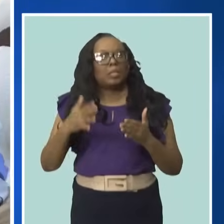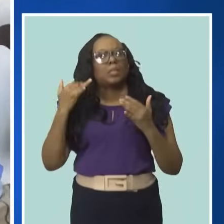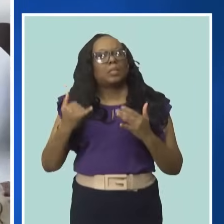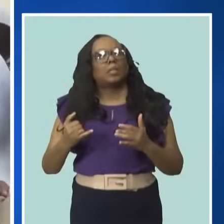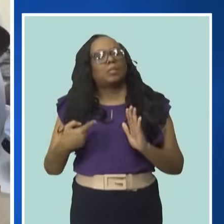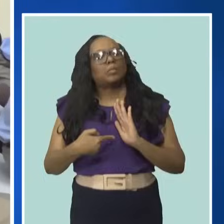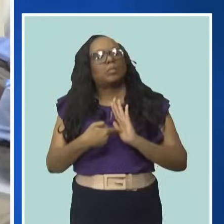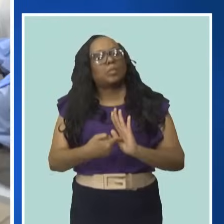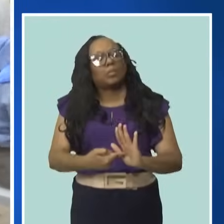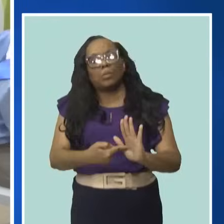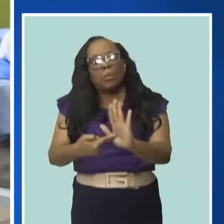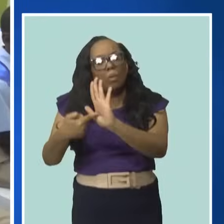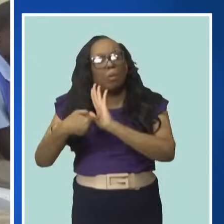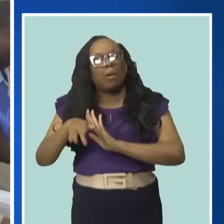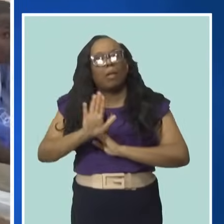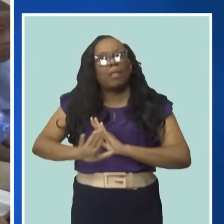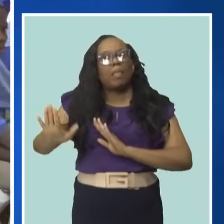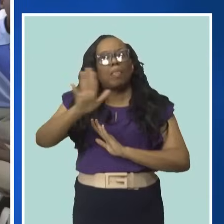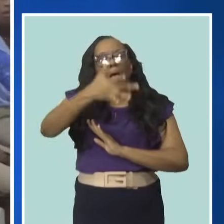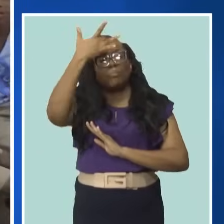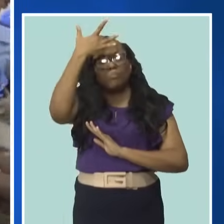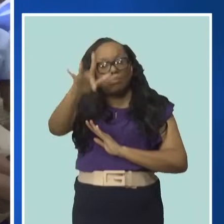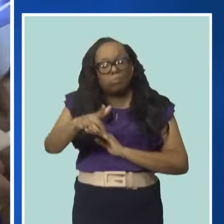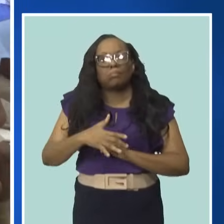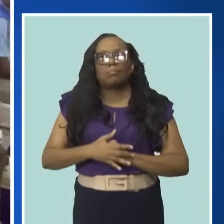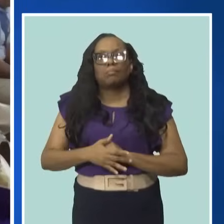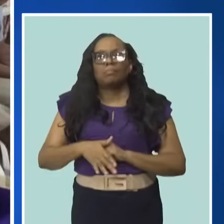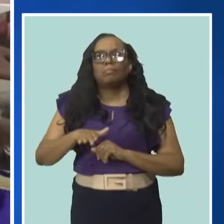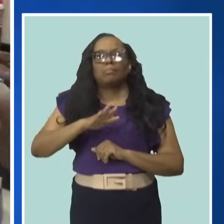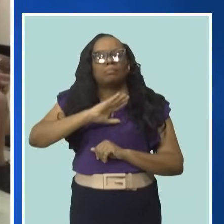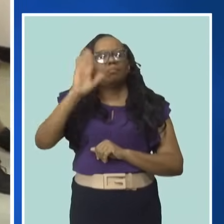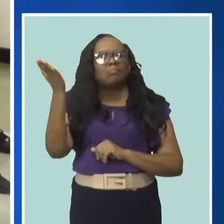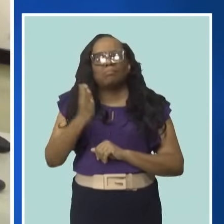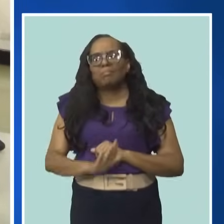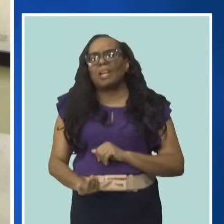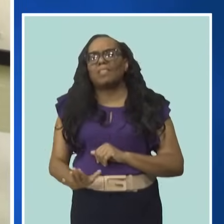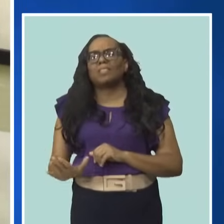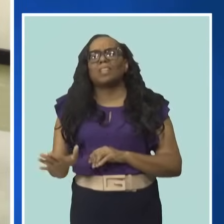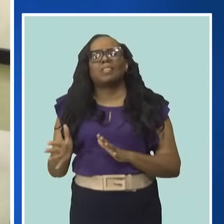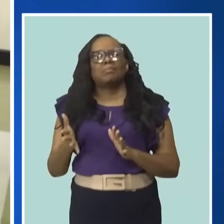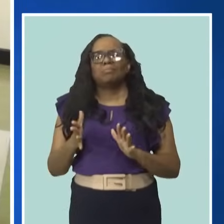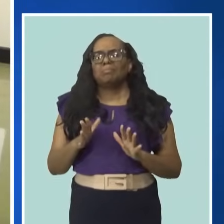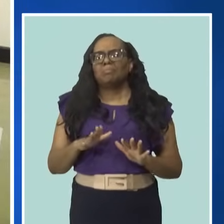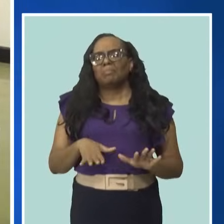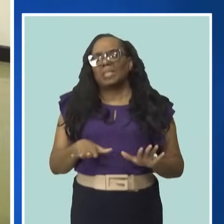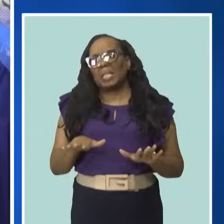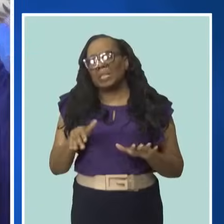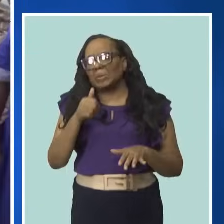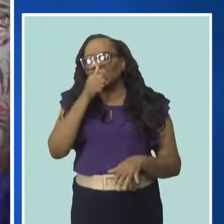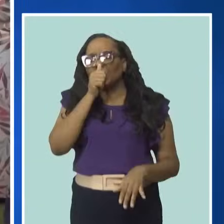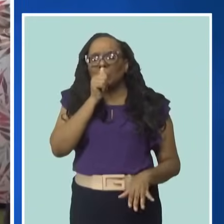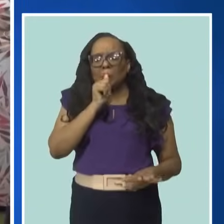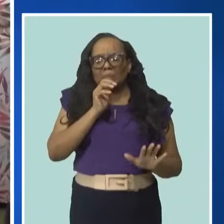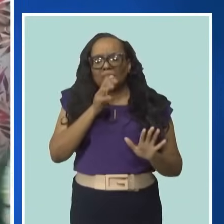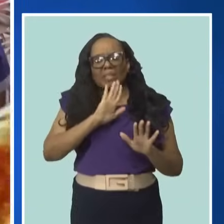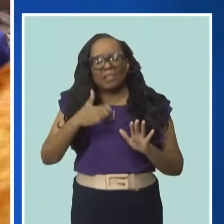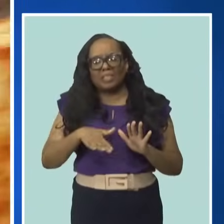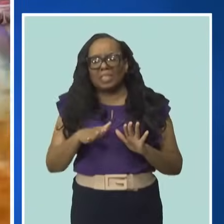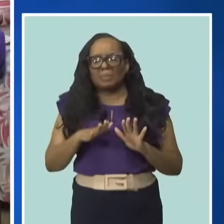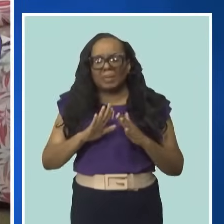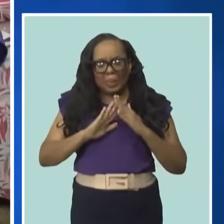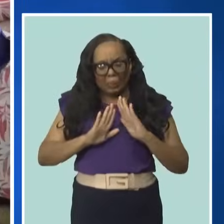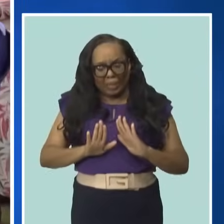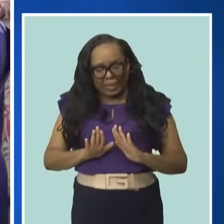their brilliance, and he urged them to never settle for what he termed almost results. And